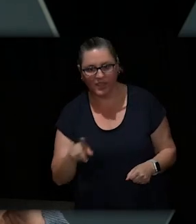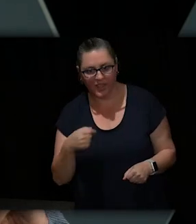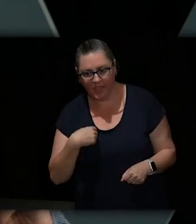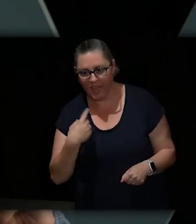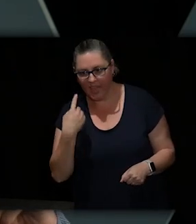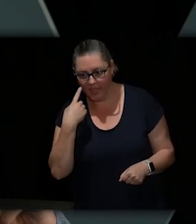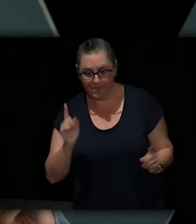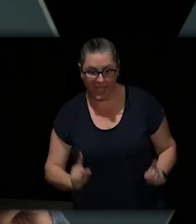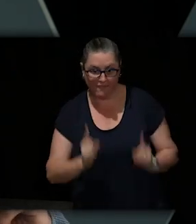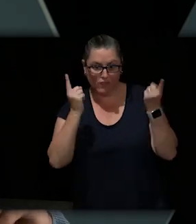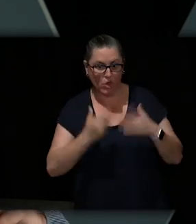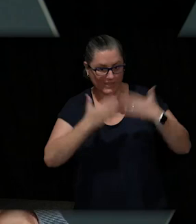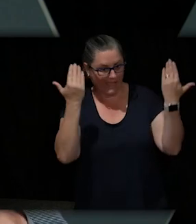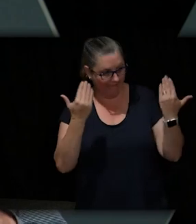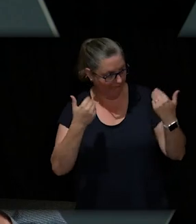My first day,